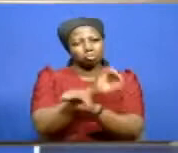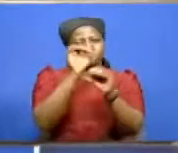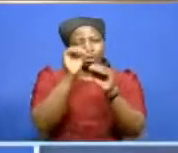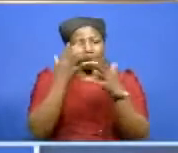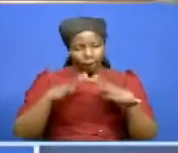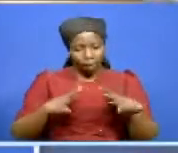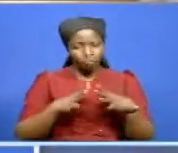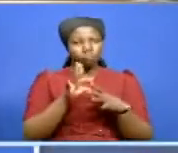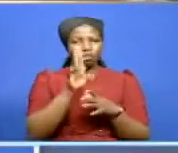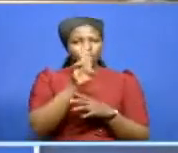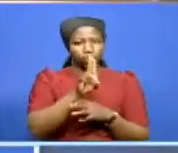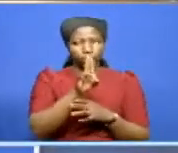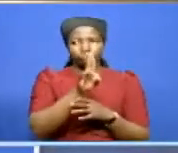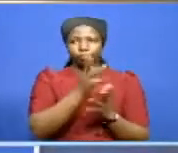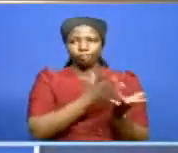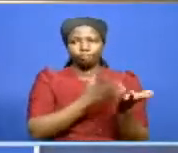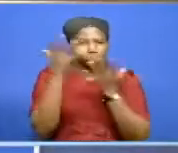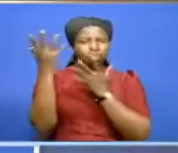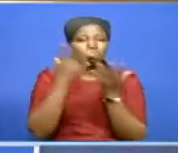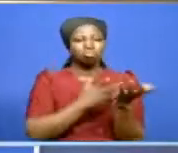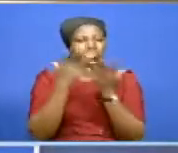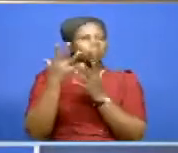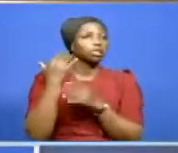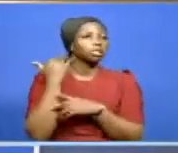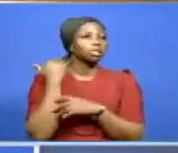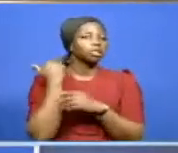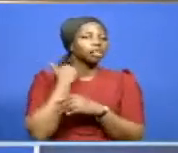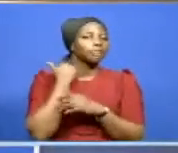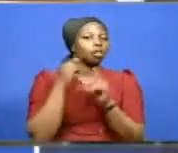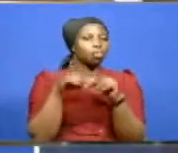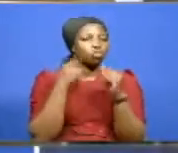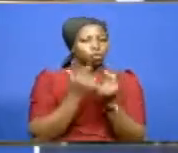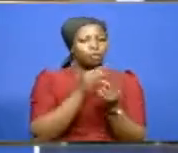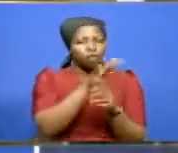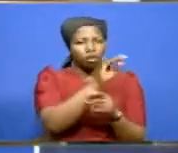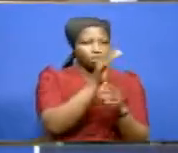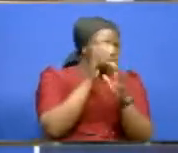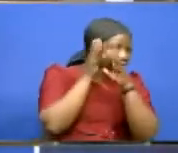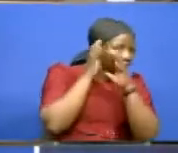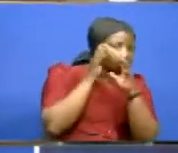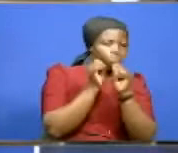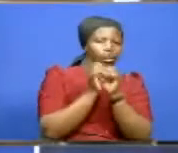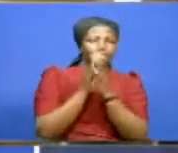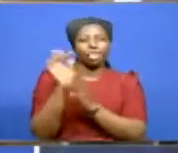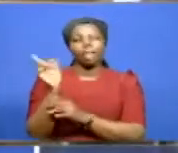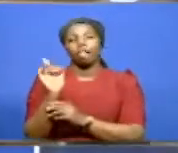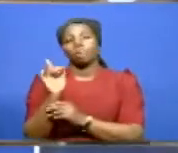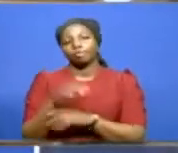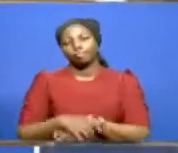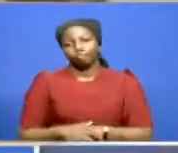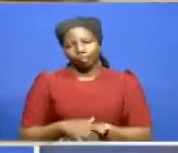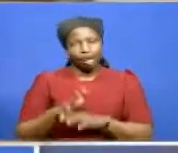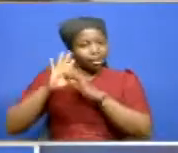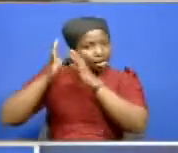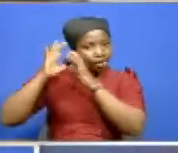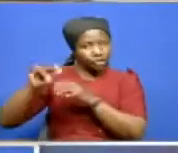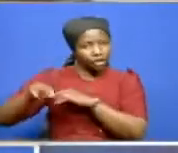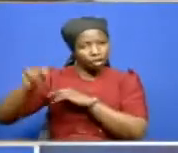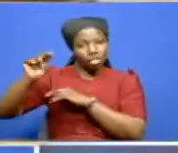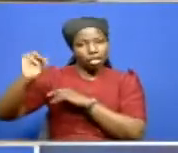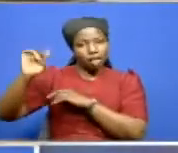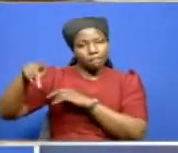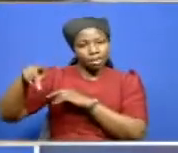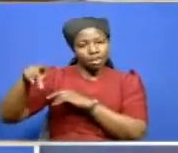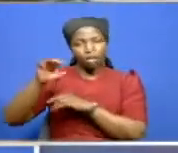used to ferry goons from Kilifi and Nairobi. At Dabaso Primary School, where Kilifi North MP Owen Baya cast